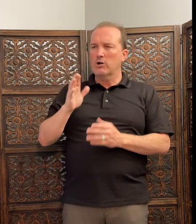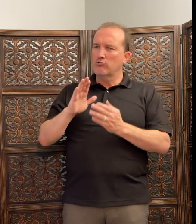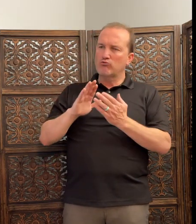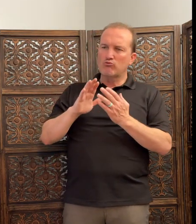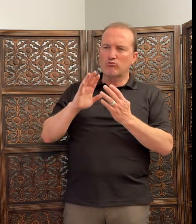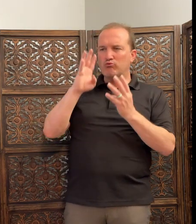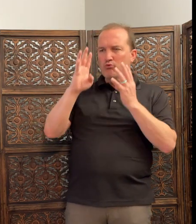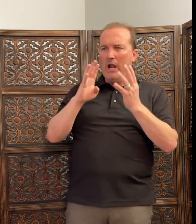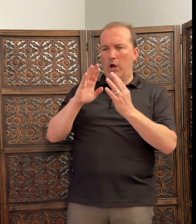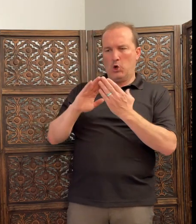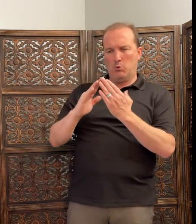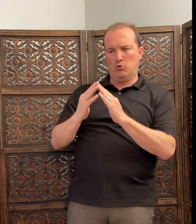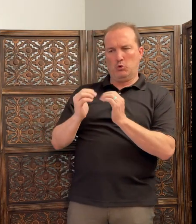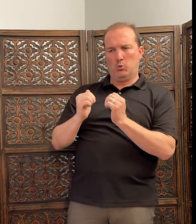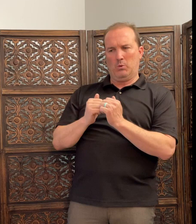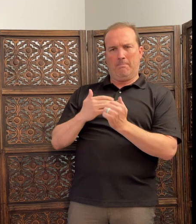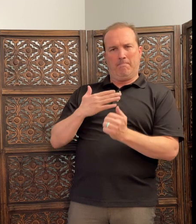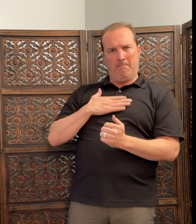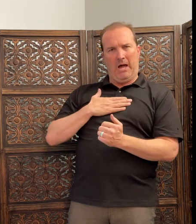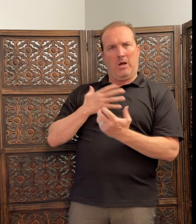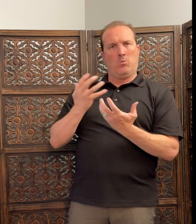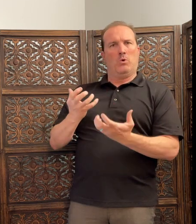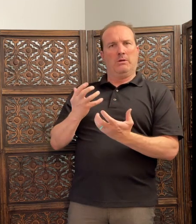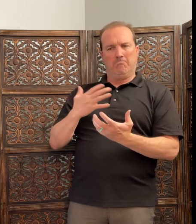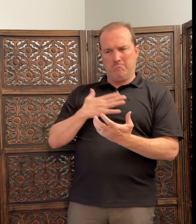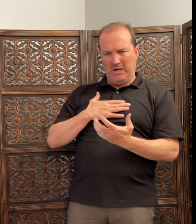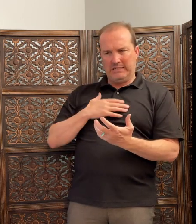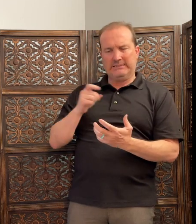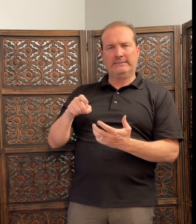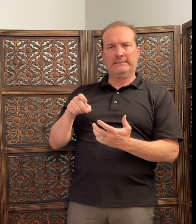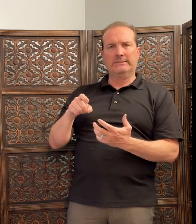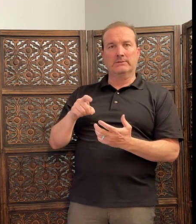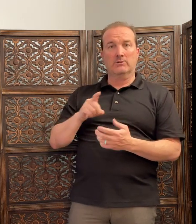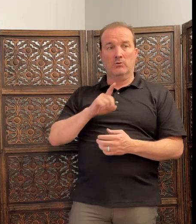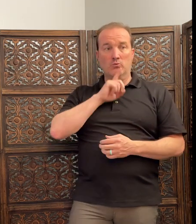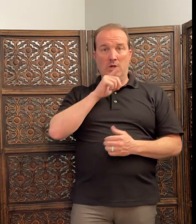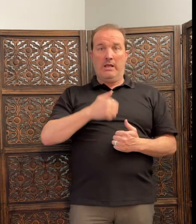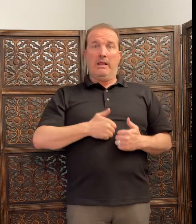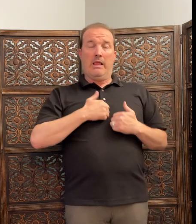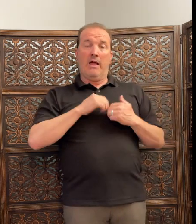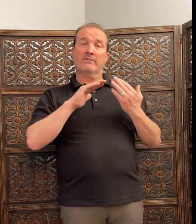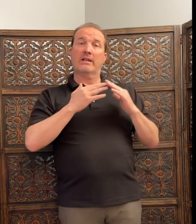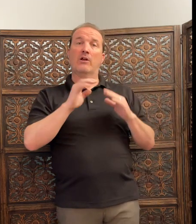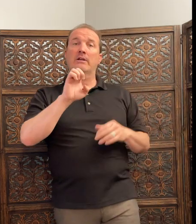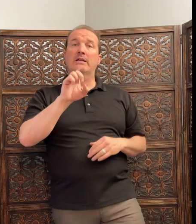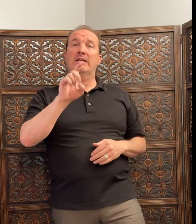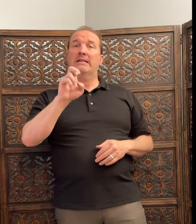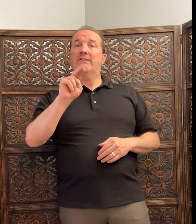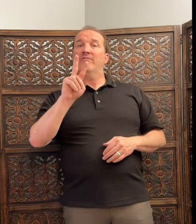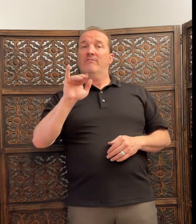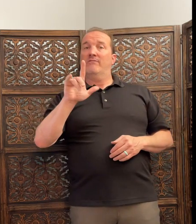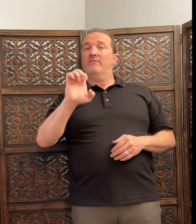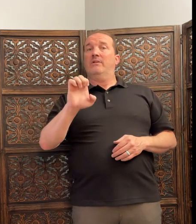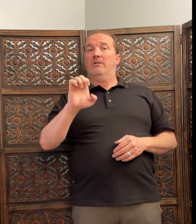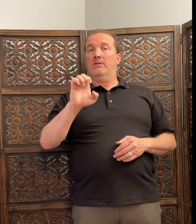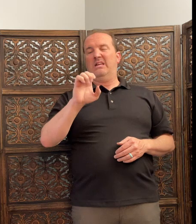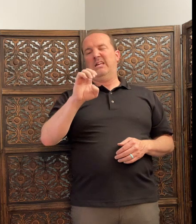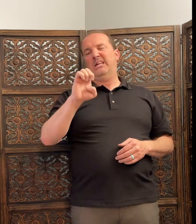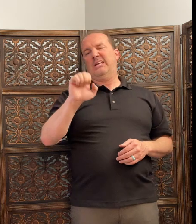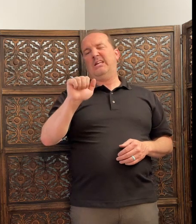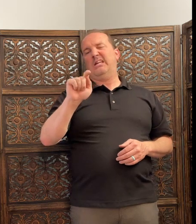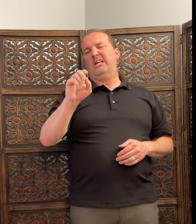to create his own community on his own terms. The newly married couple arrive in the real-life town of Eatonville,